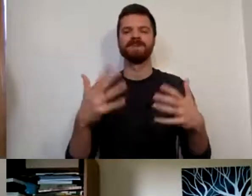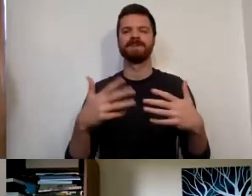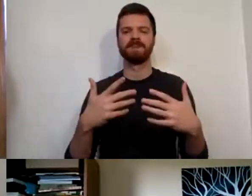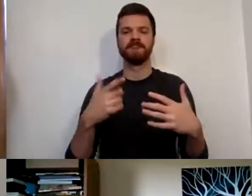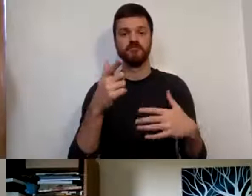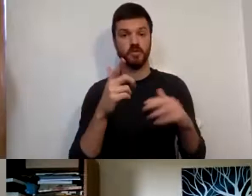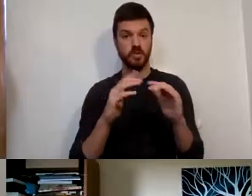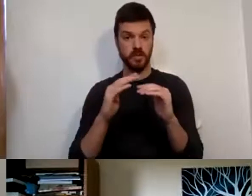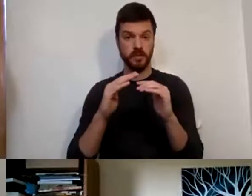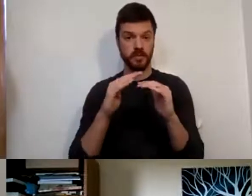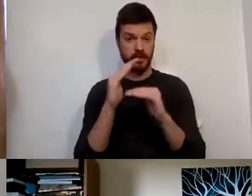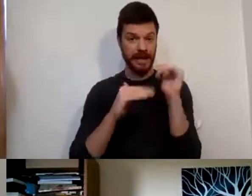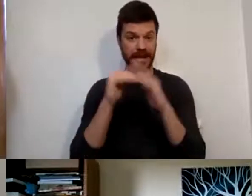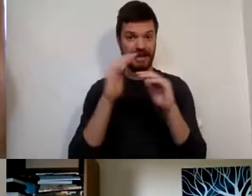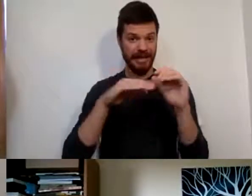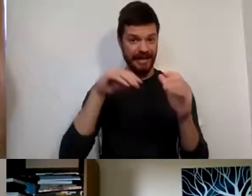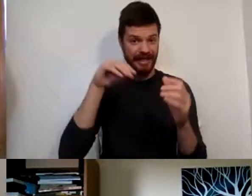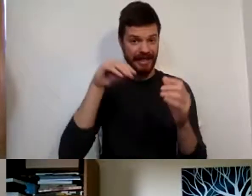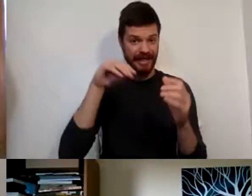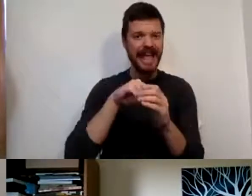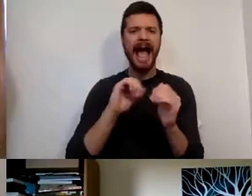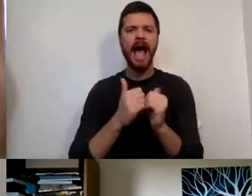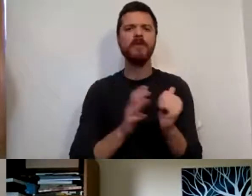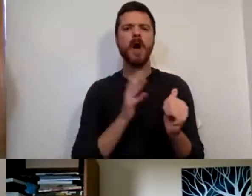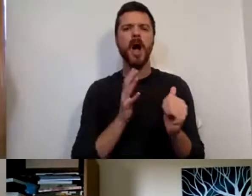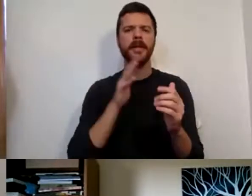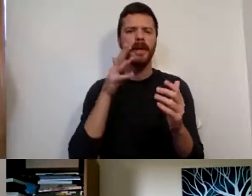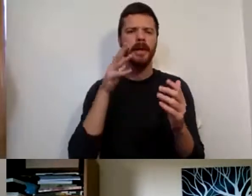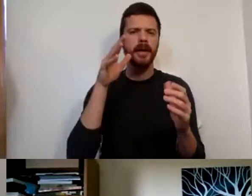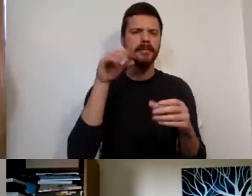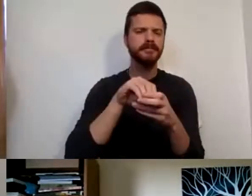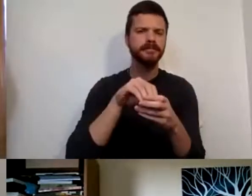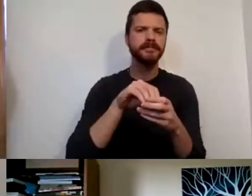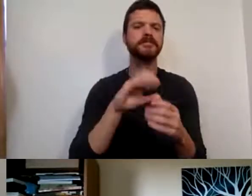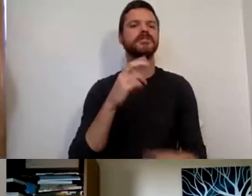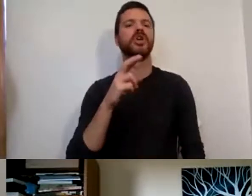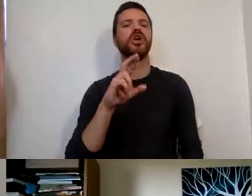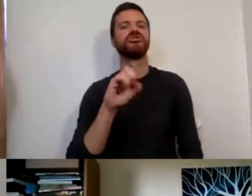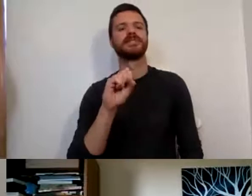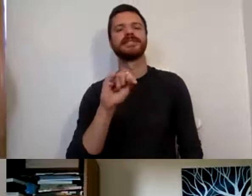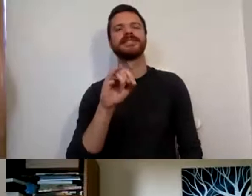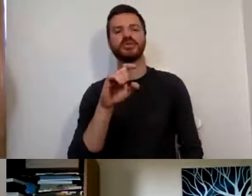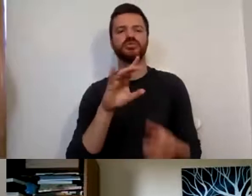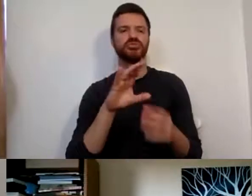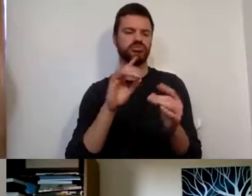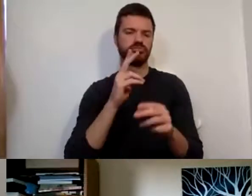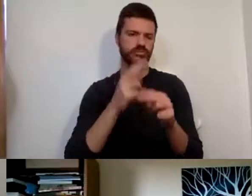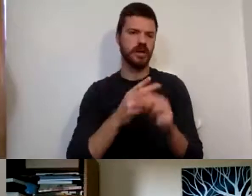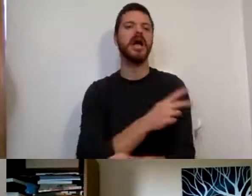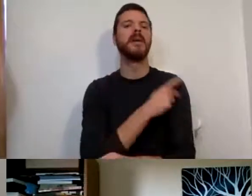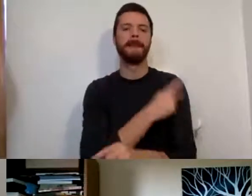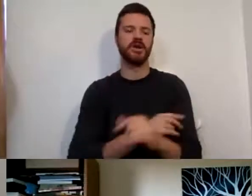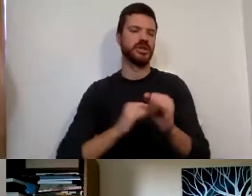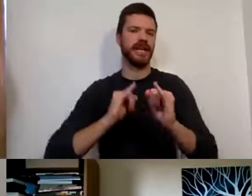build that in, or how did you build that in formally? So Christie, you mentioned, having patient interviews, or whether it was